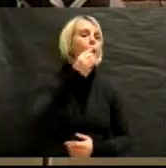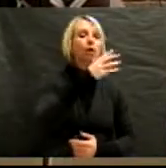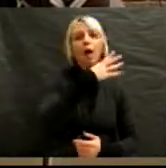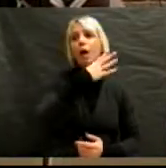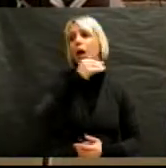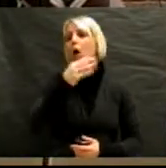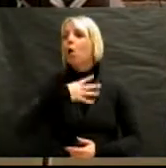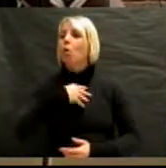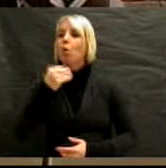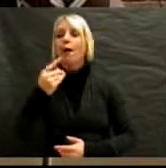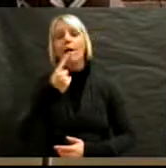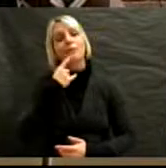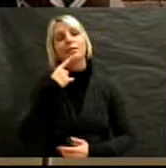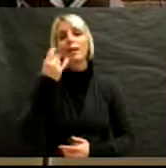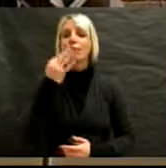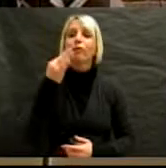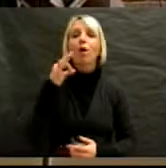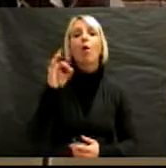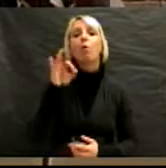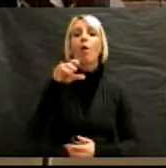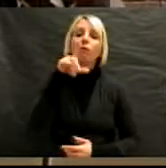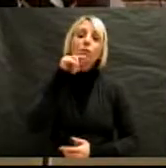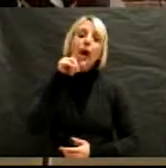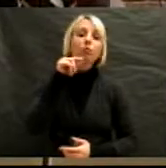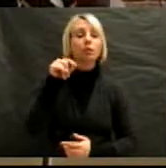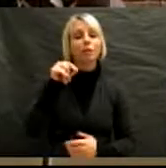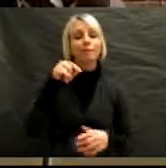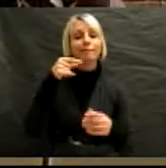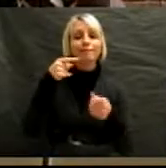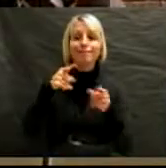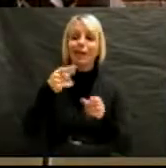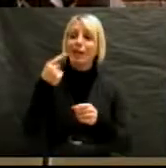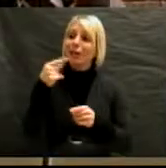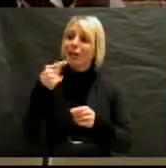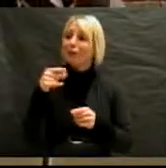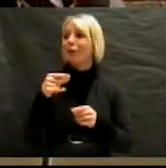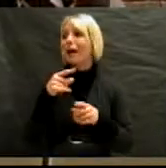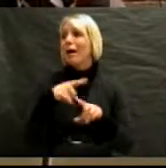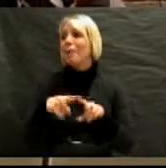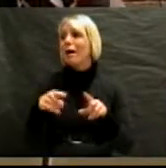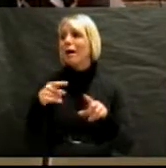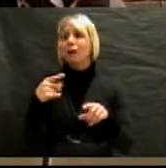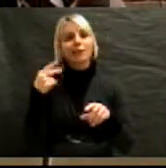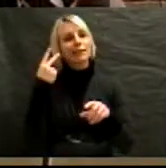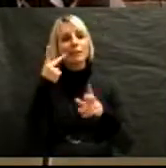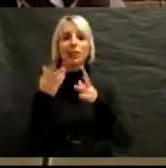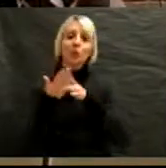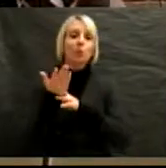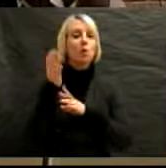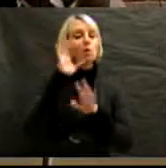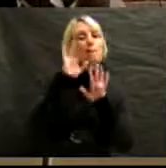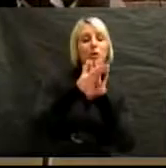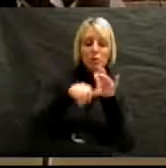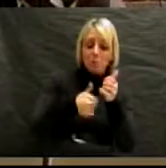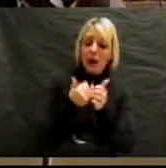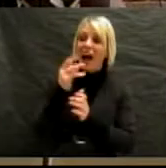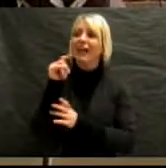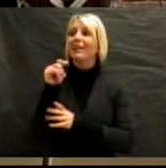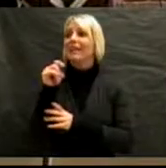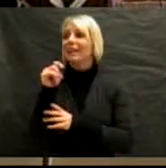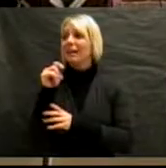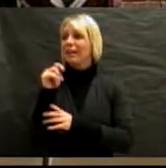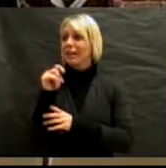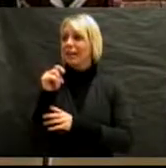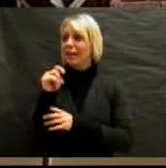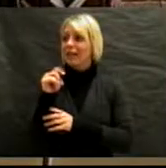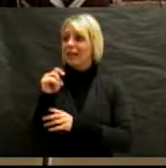see-through, so you can see the pictures behind it. And then the doors on the one end are painted green, and it says Faribault Falcons in